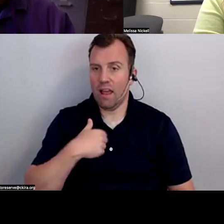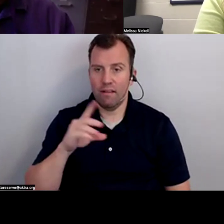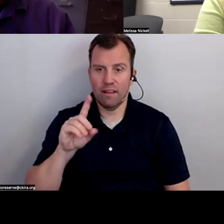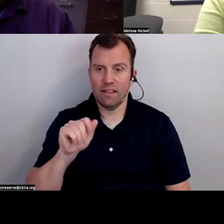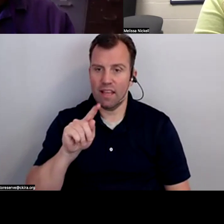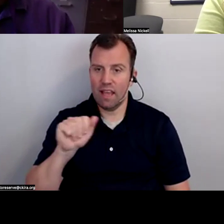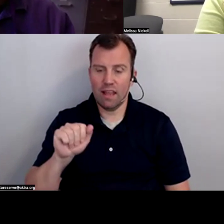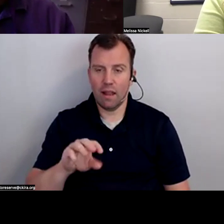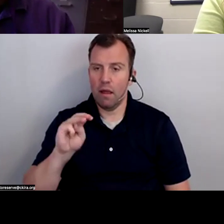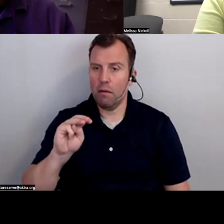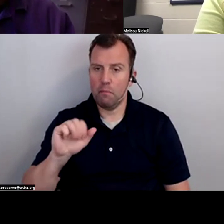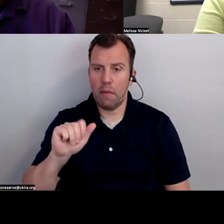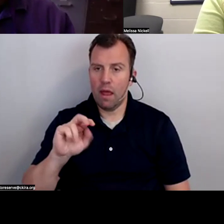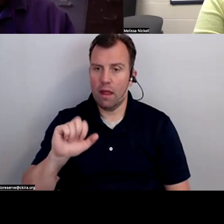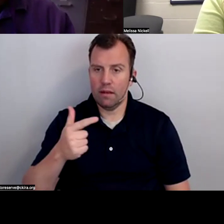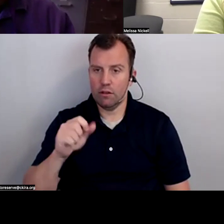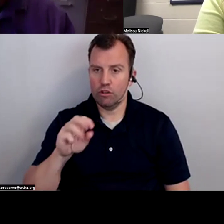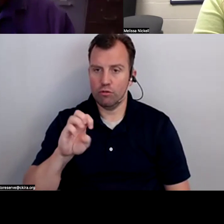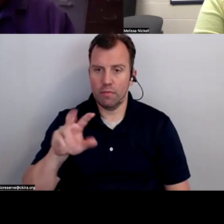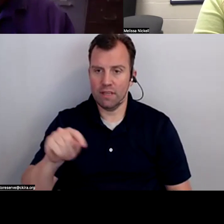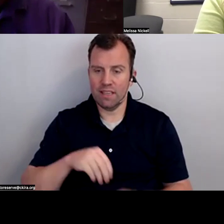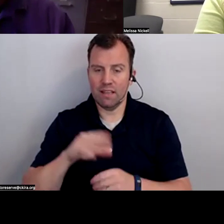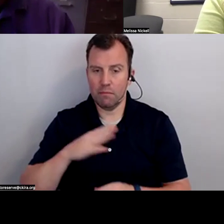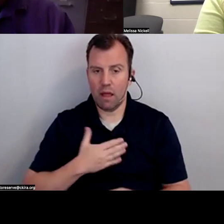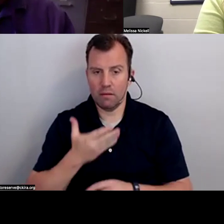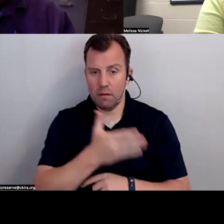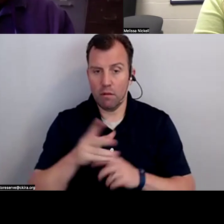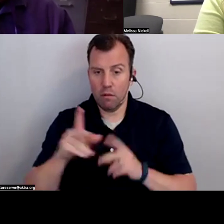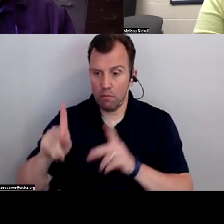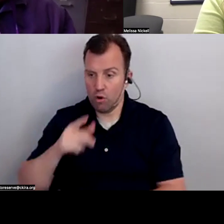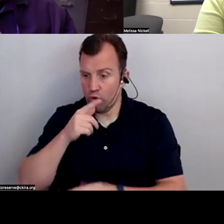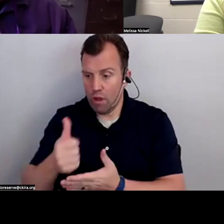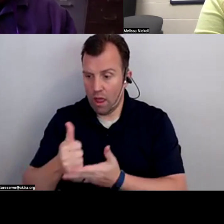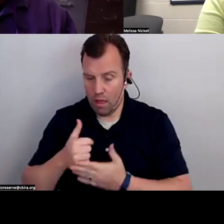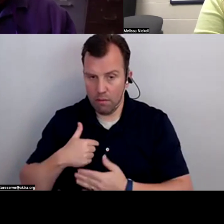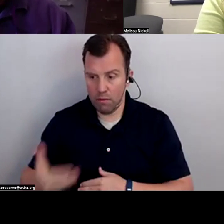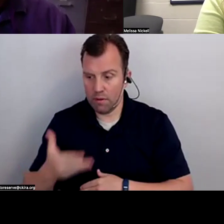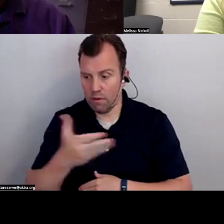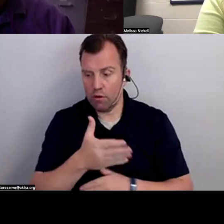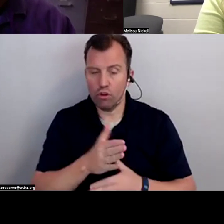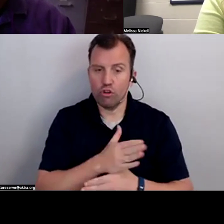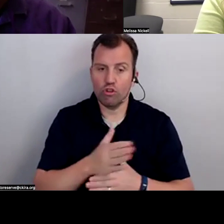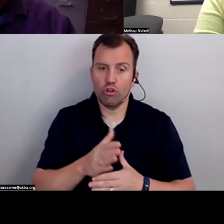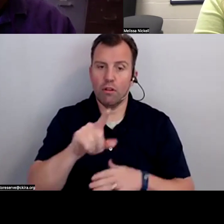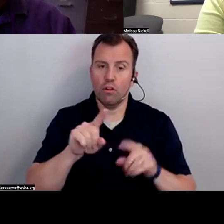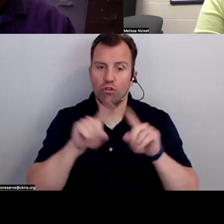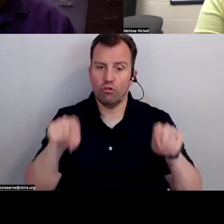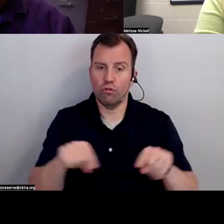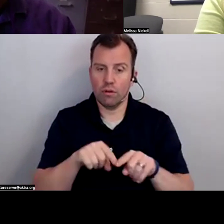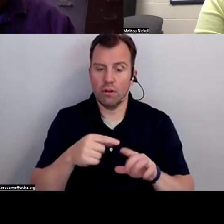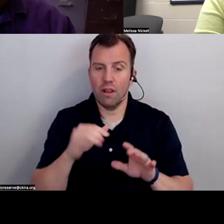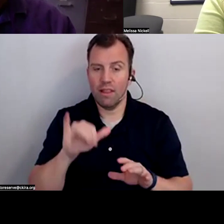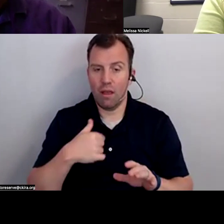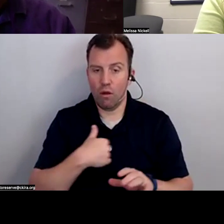plan in my submission. My pre-award officer who helped me with the submission shared with me the screenshot showing that we